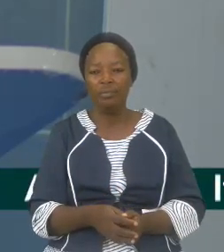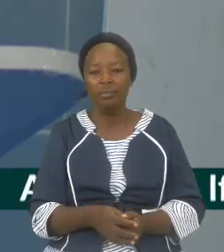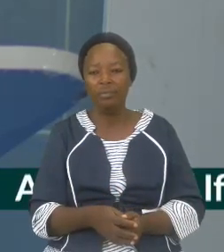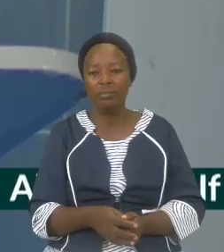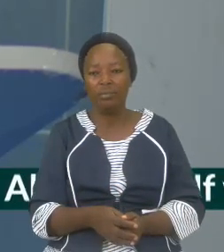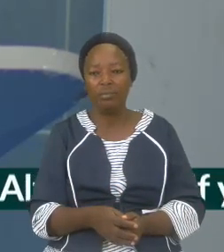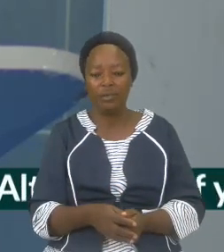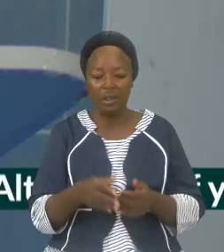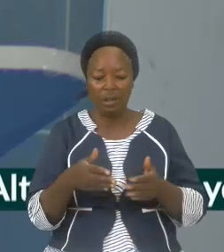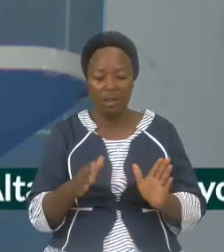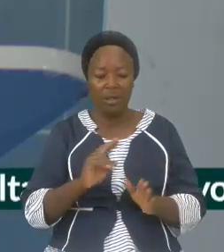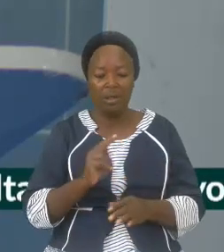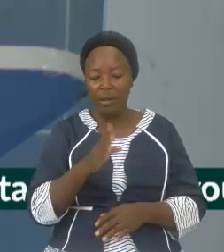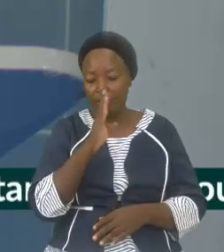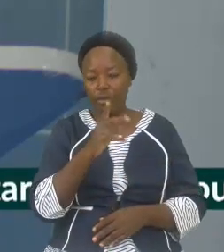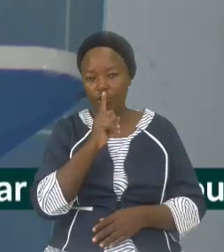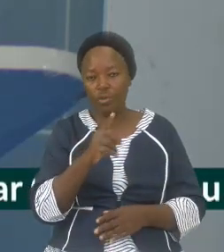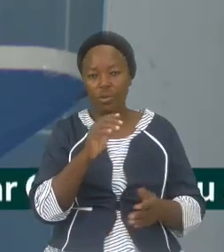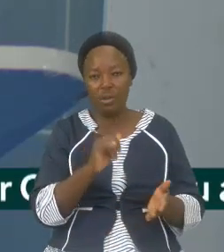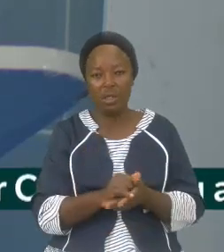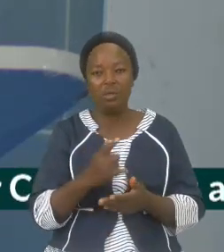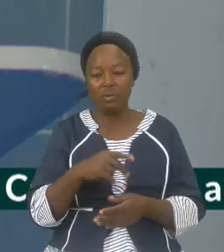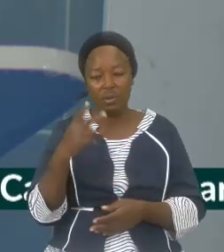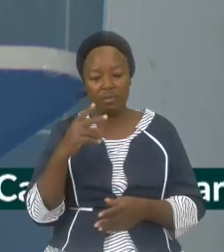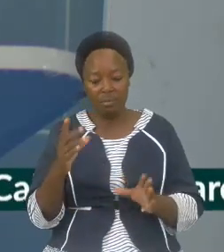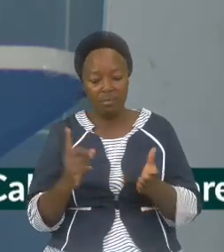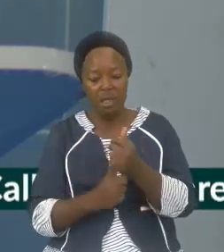Let's ensure we capture everyone.